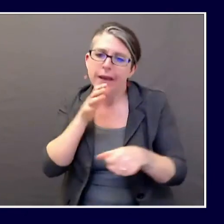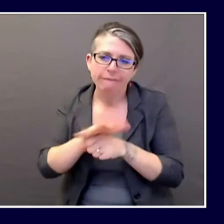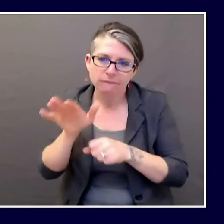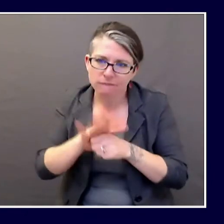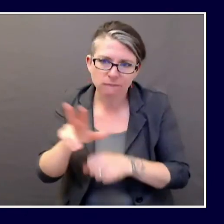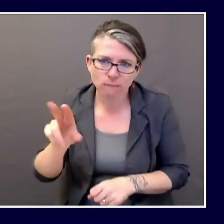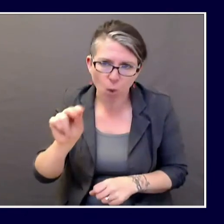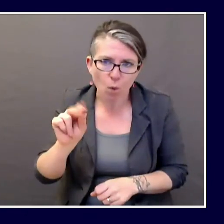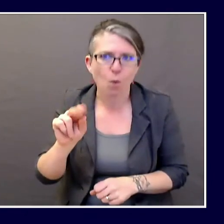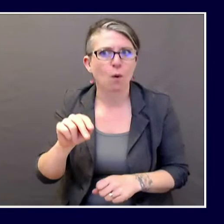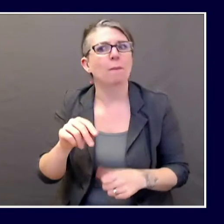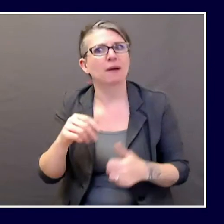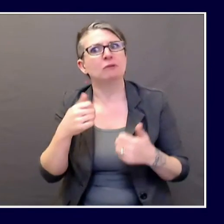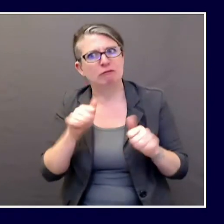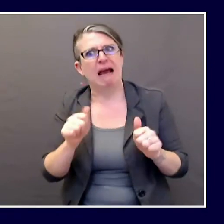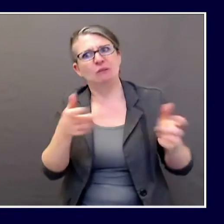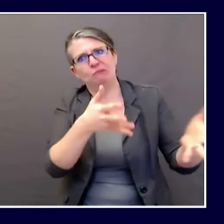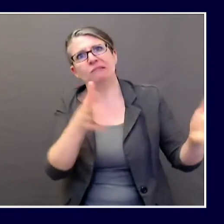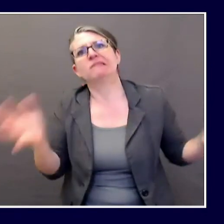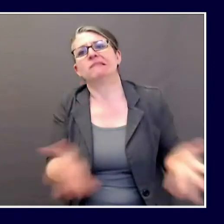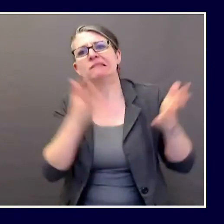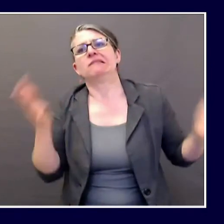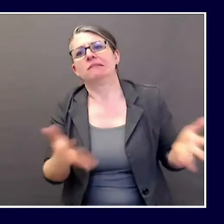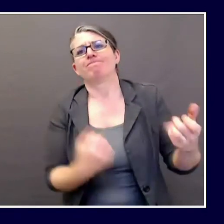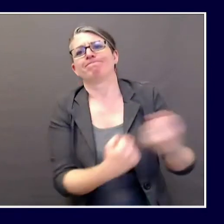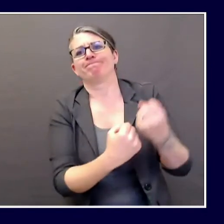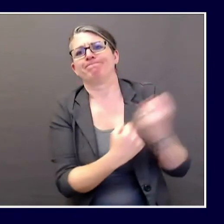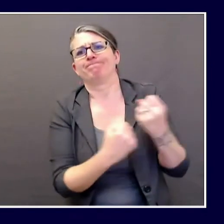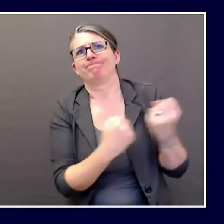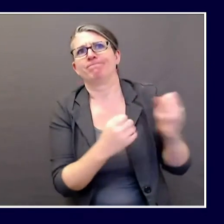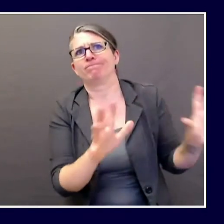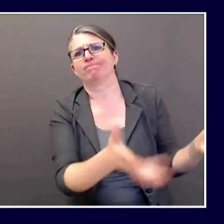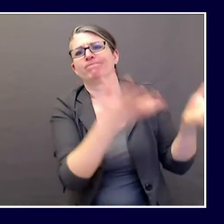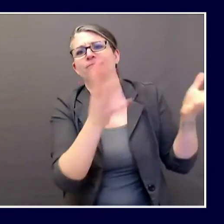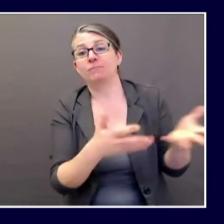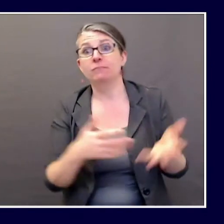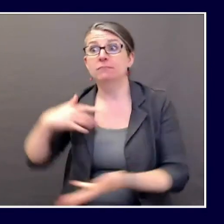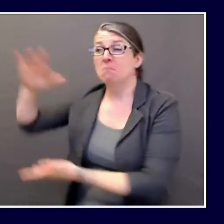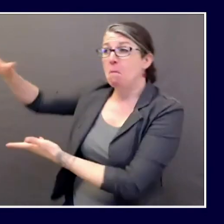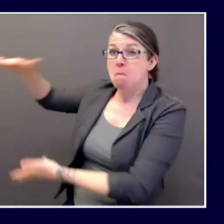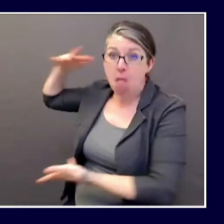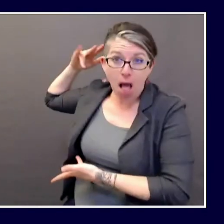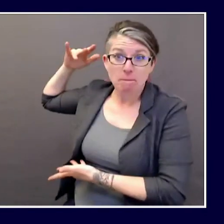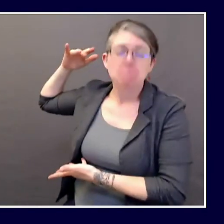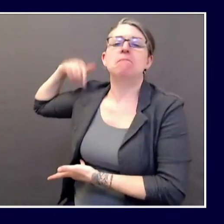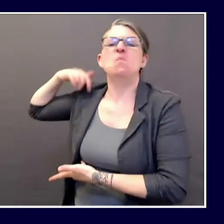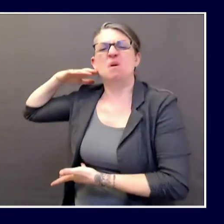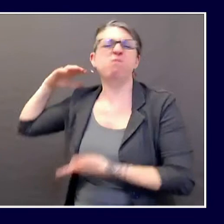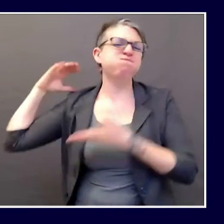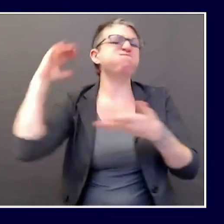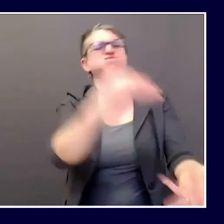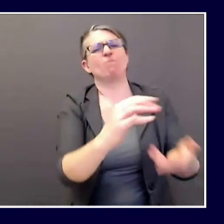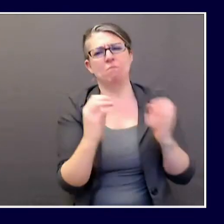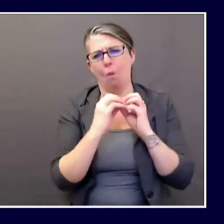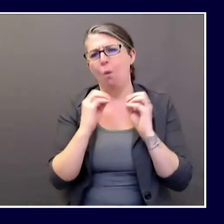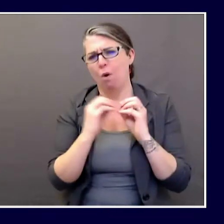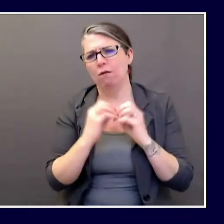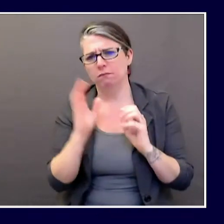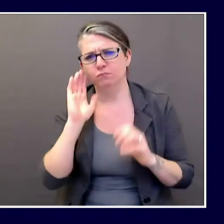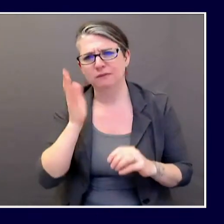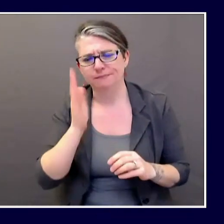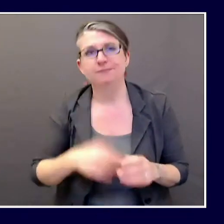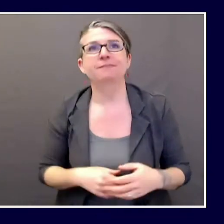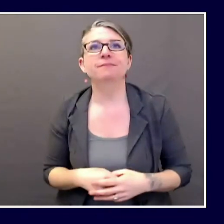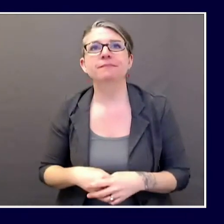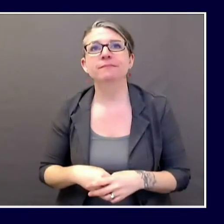up. And then the third is, are there concerns in the community that we can address? So we've chatted with our district liaisons who are in those